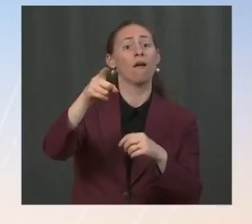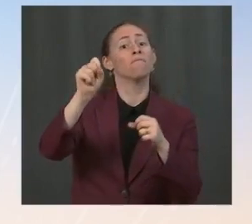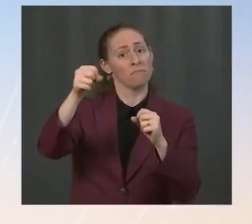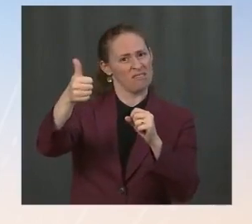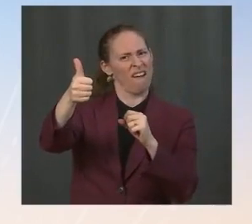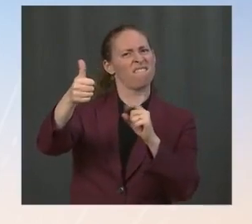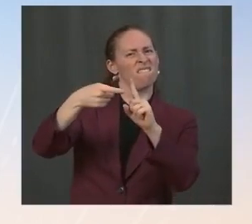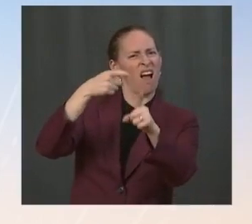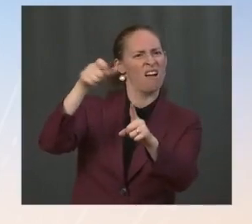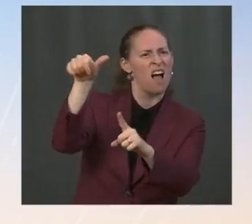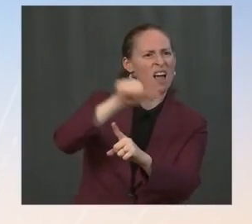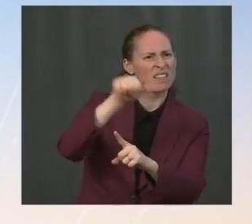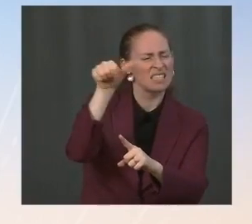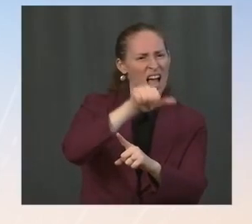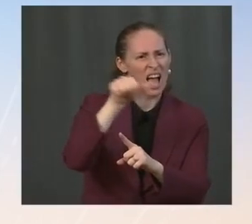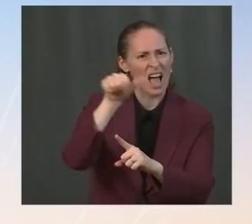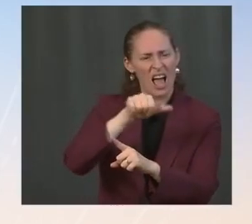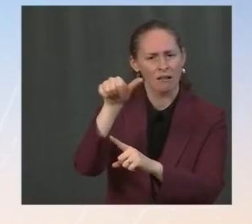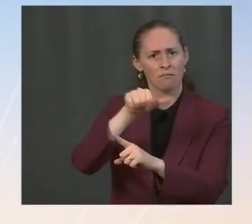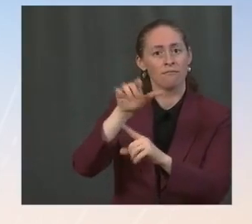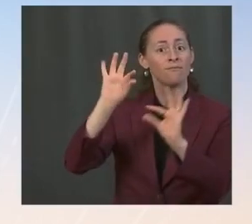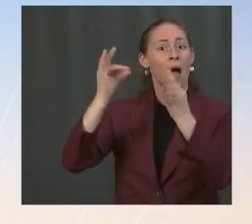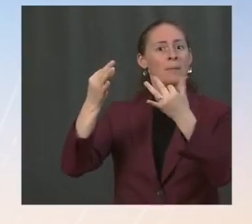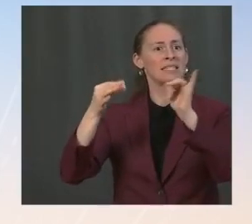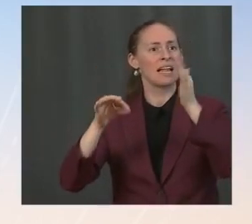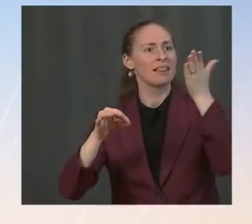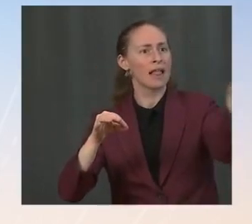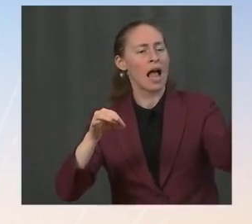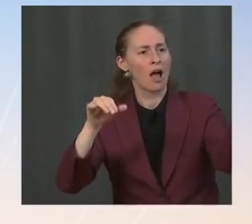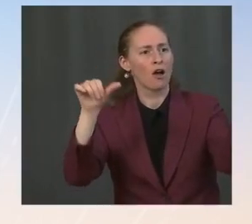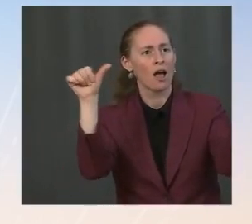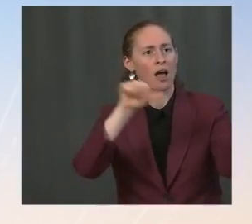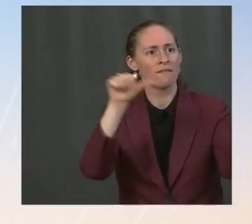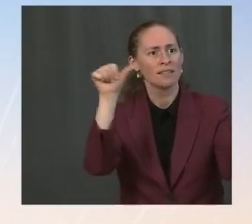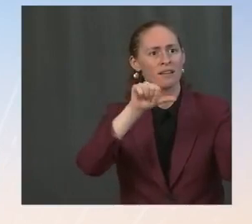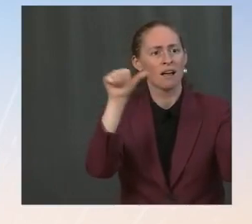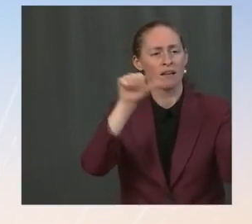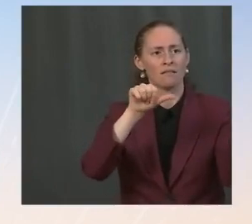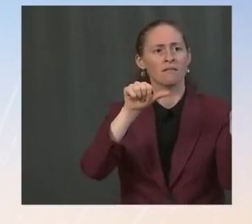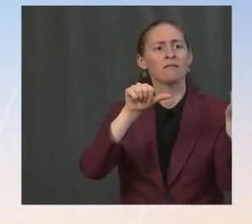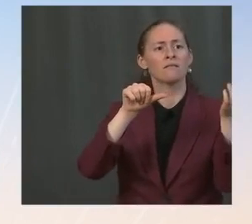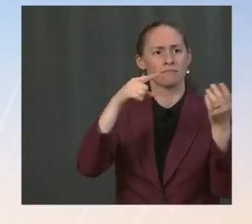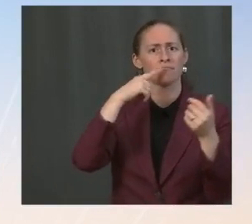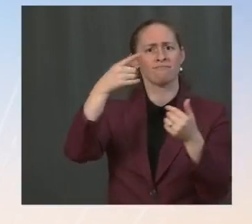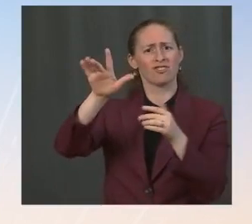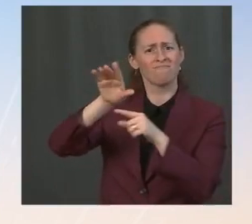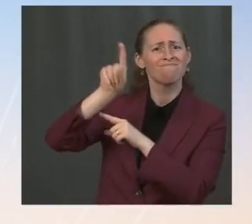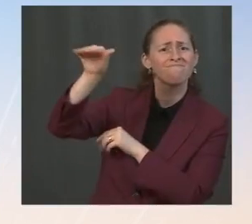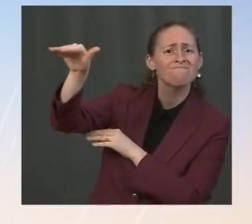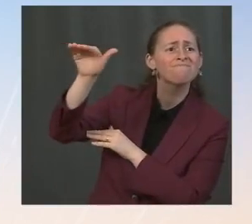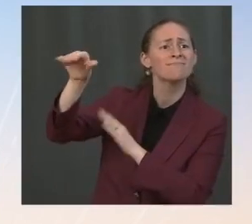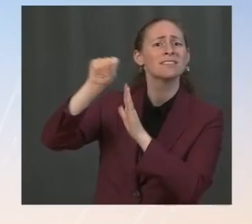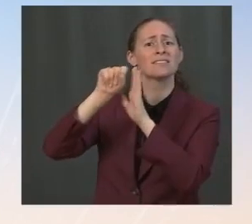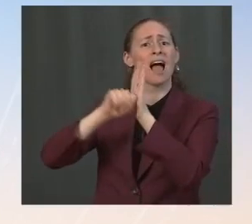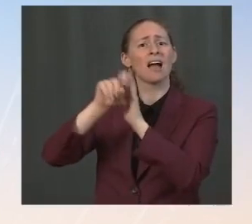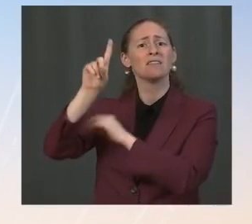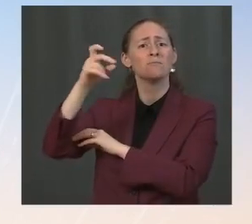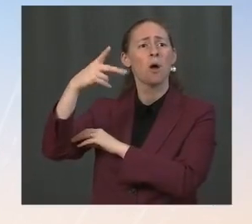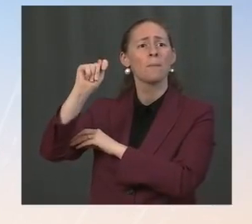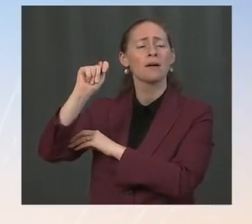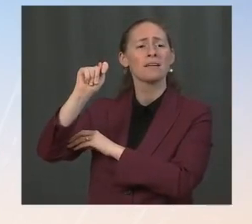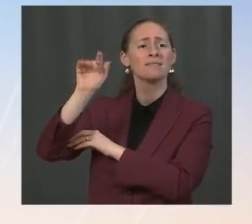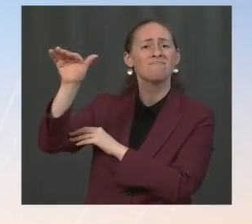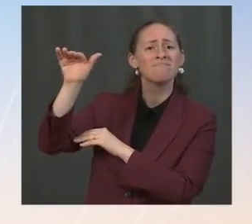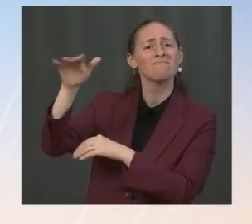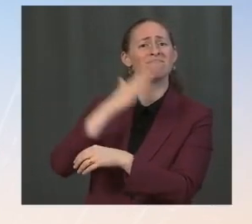family members there. So they said they went to the State Department, and the State Department was helping them get their family members in,